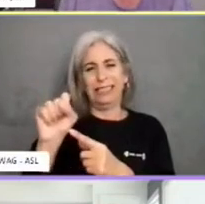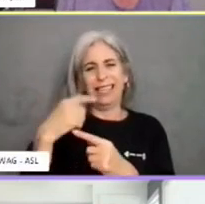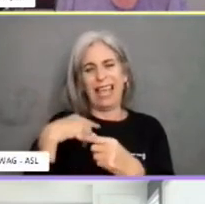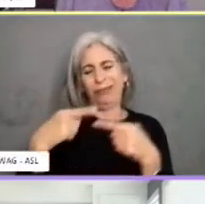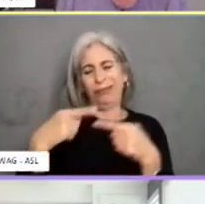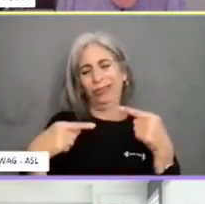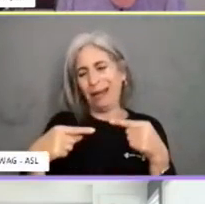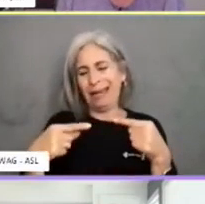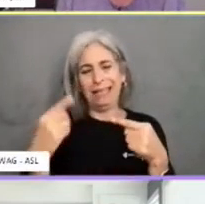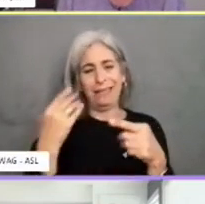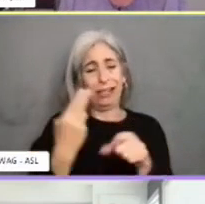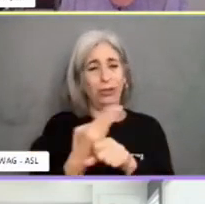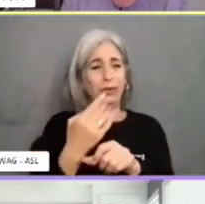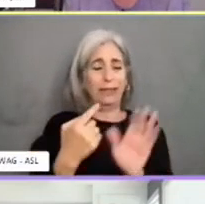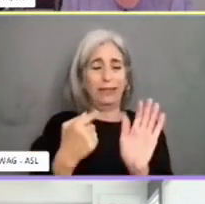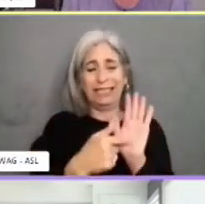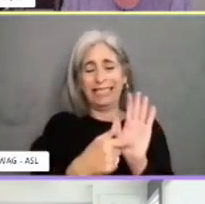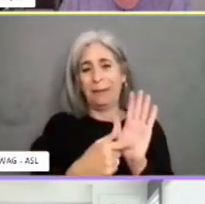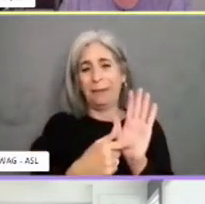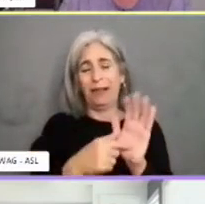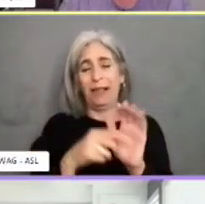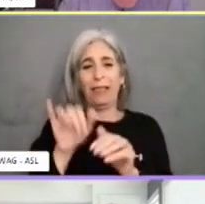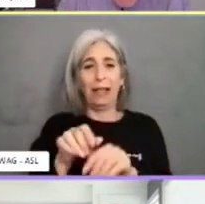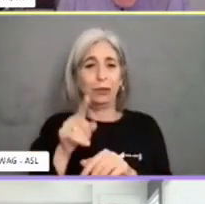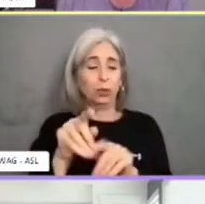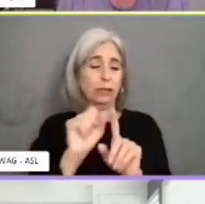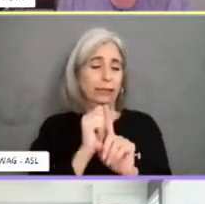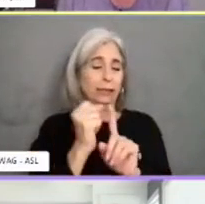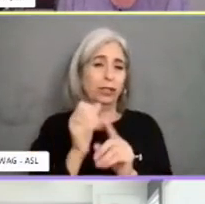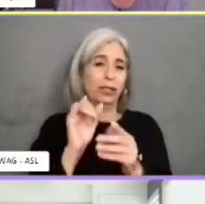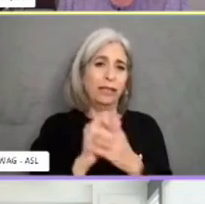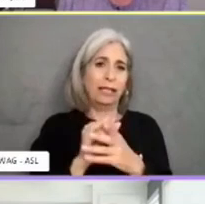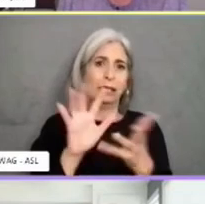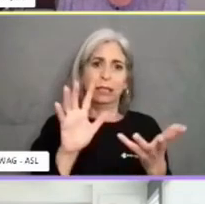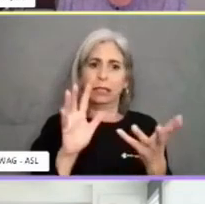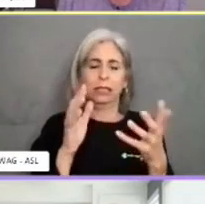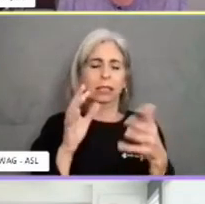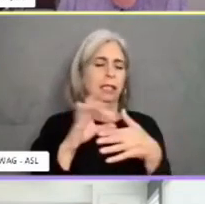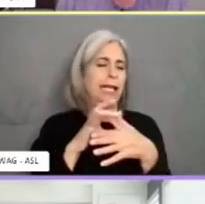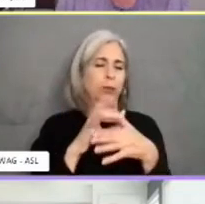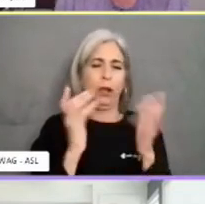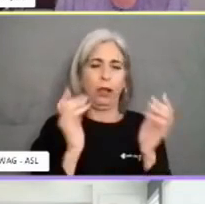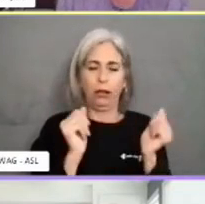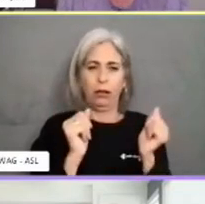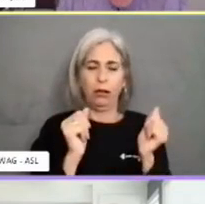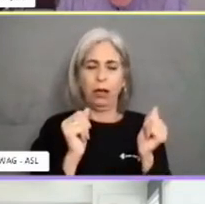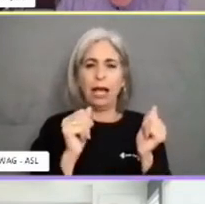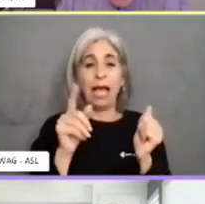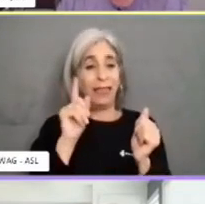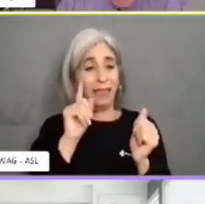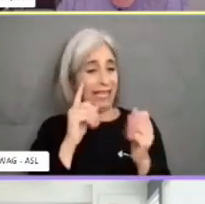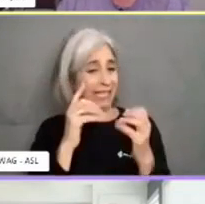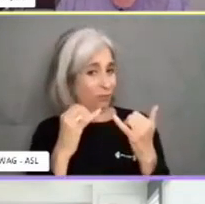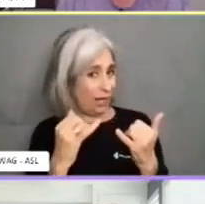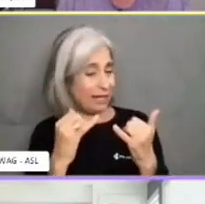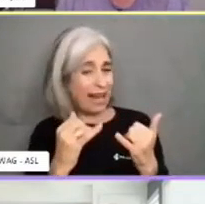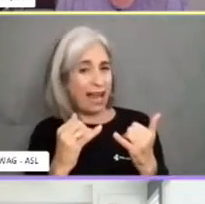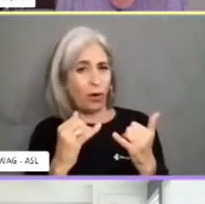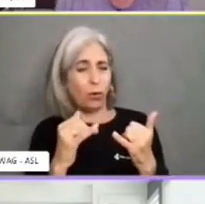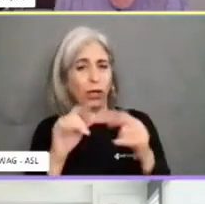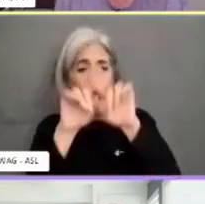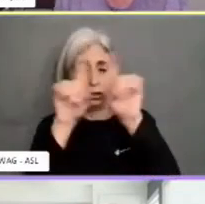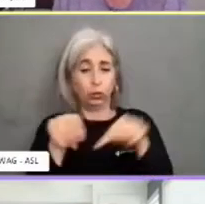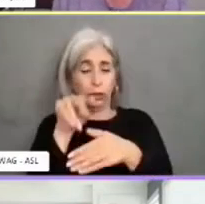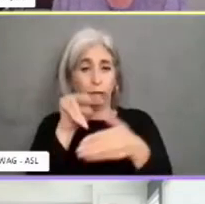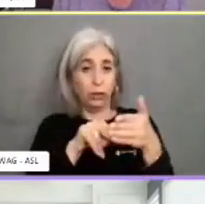use an emoji in this example, because this is one of those cases that's very contextual. I think at this point, screen readers